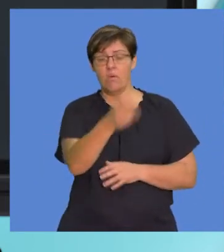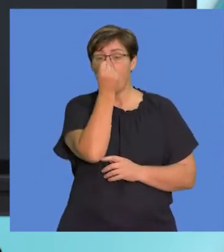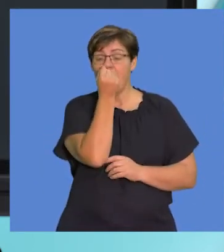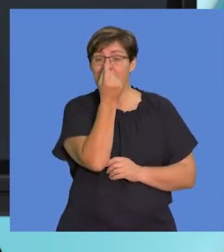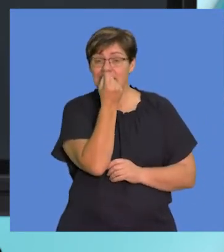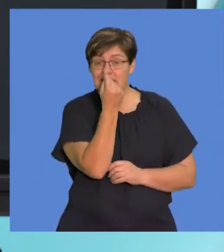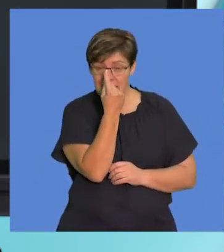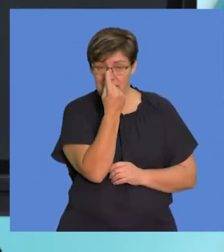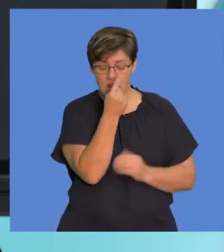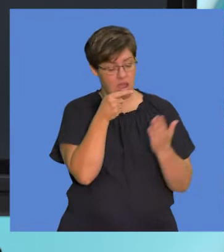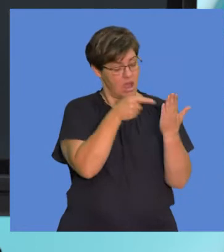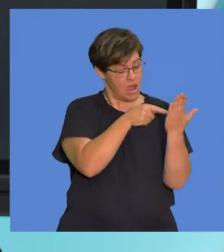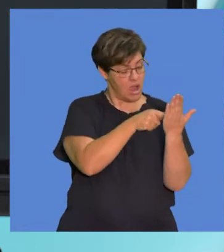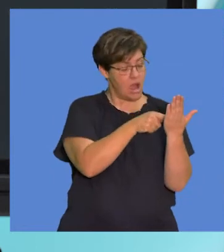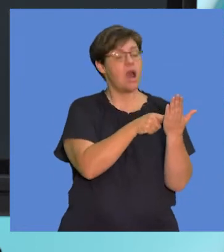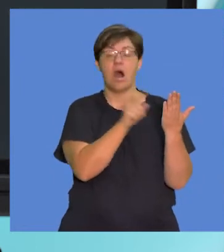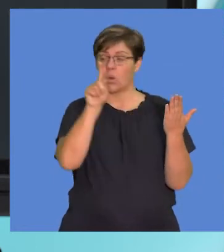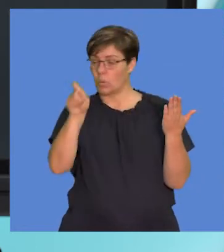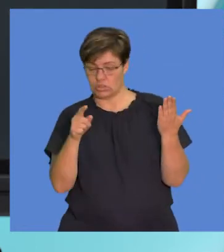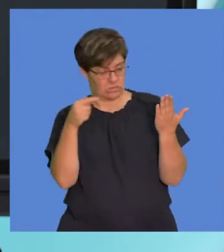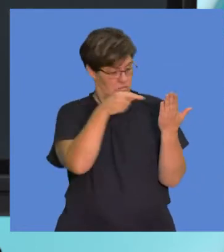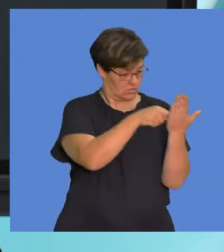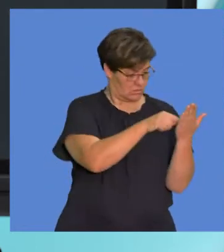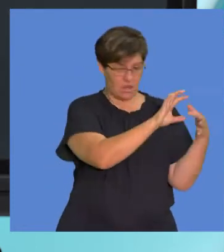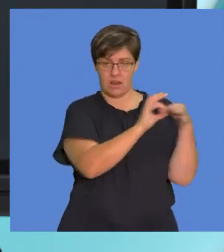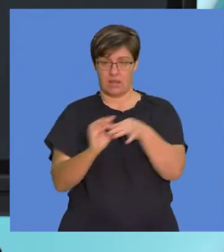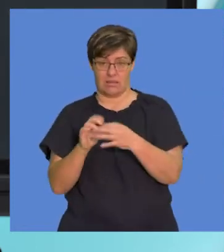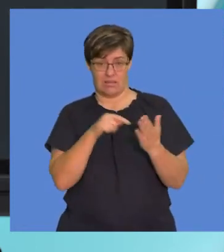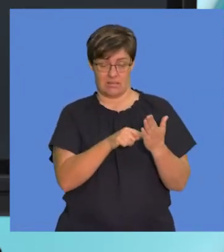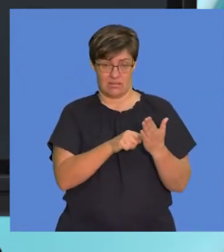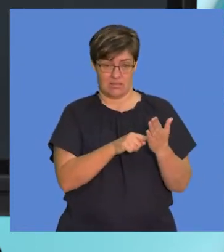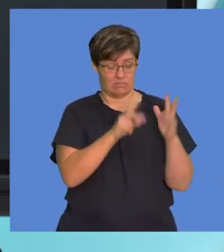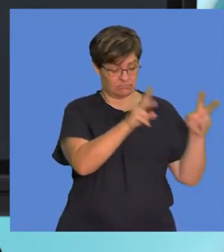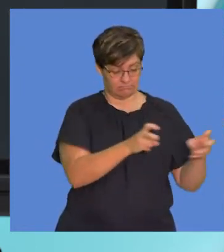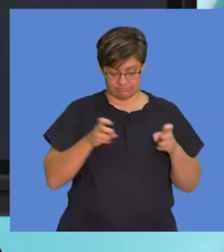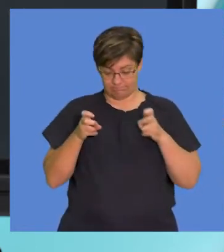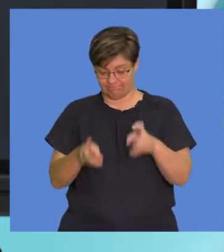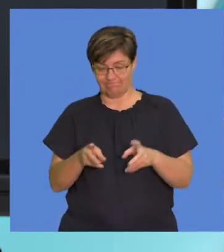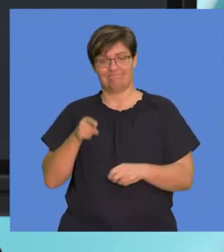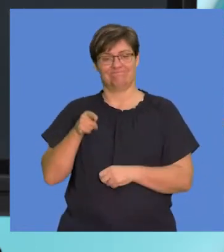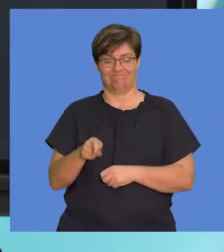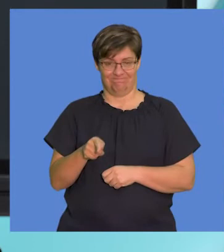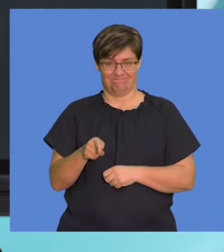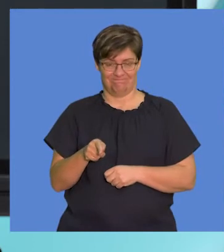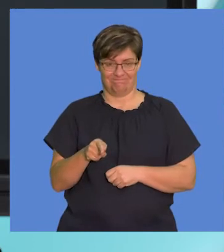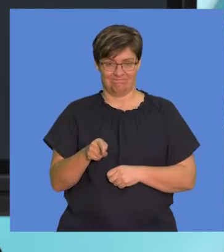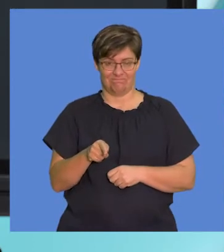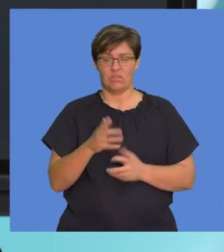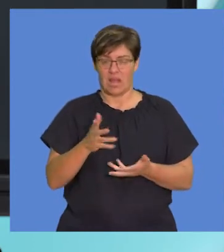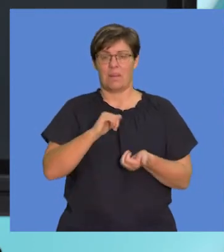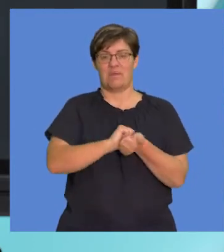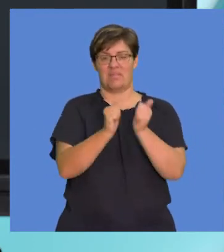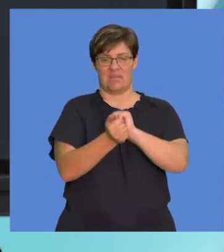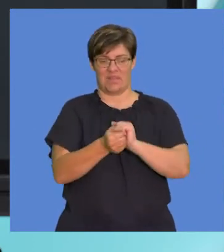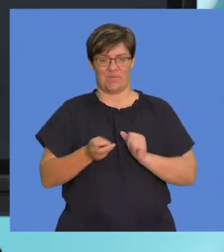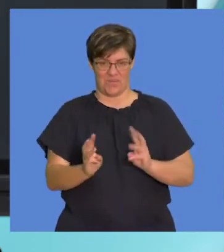just understand that, okay, a particular question has to do with a certain concept, and these are the relevant formulae, the